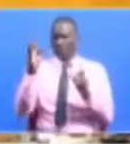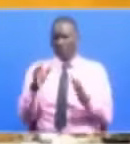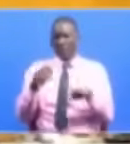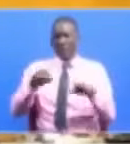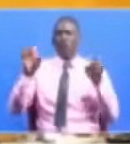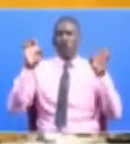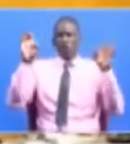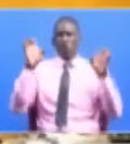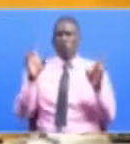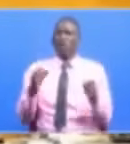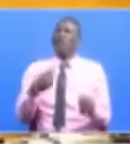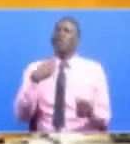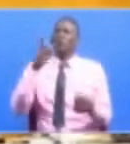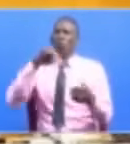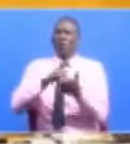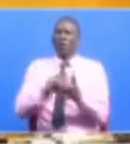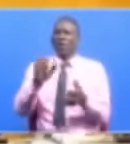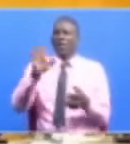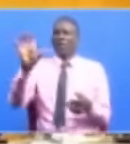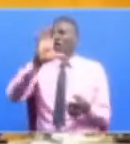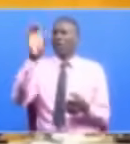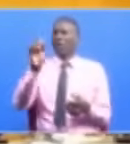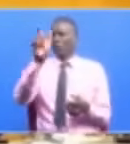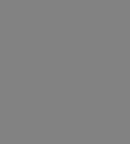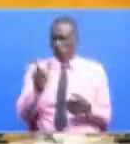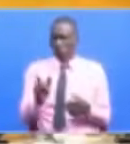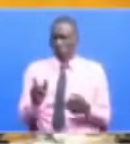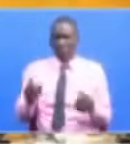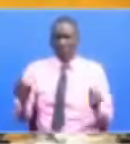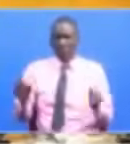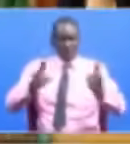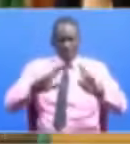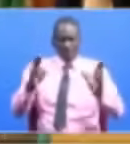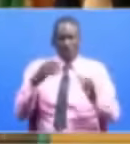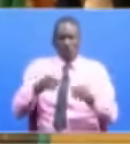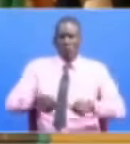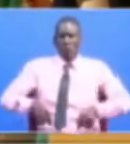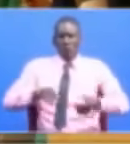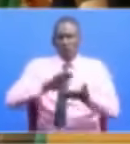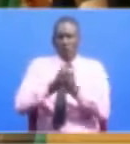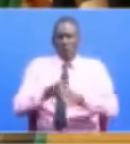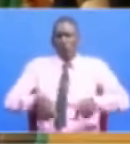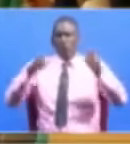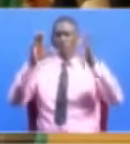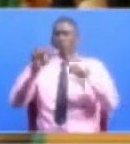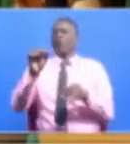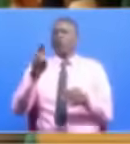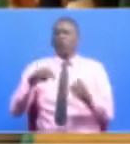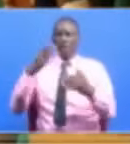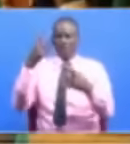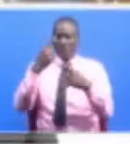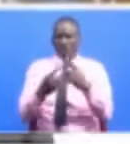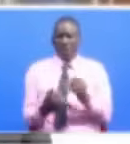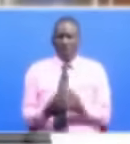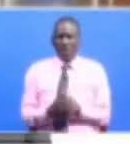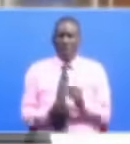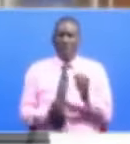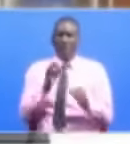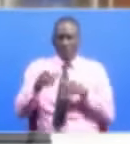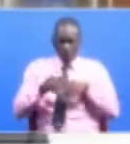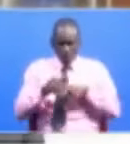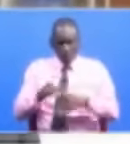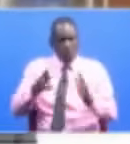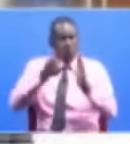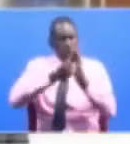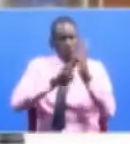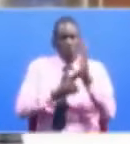Ministers in Addis Ababa, says East Africa region is ripe for the chairmanship of the AU next year. If we go by